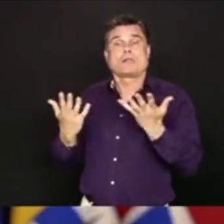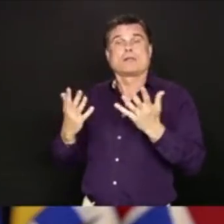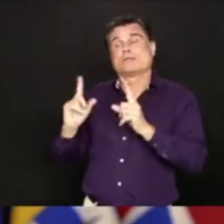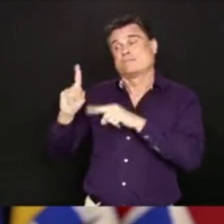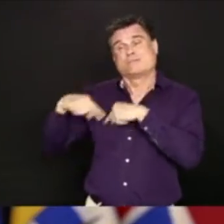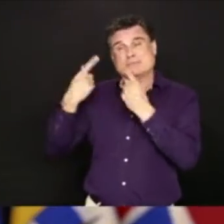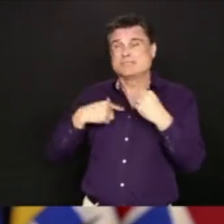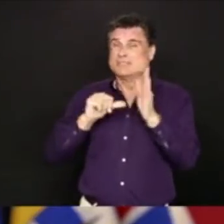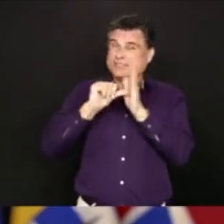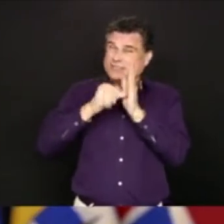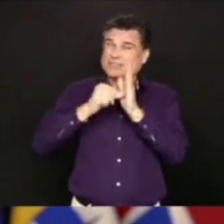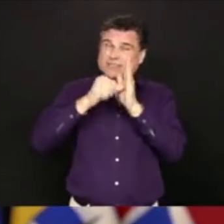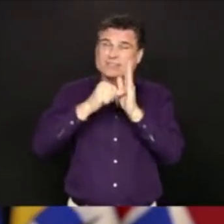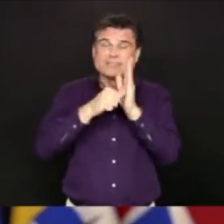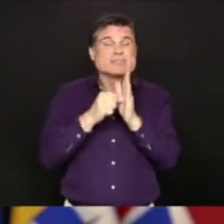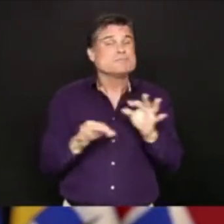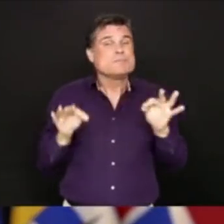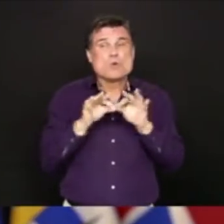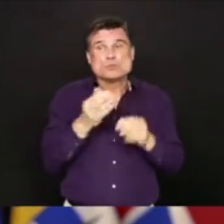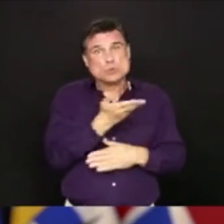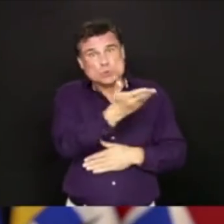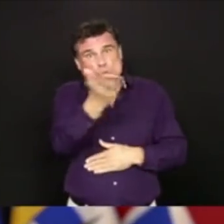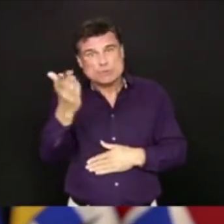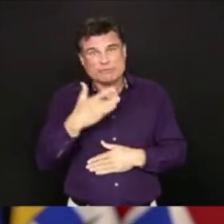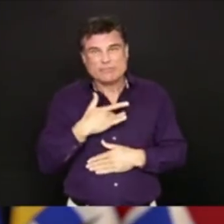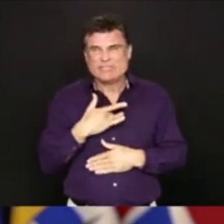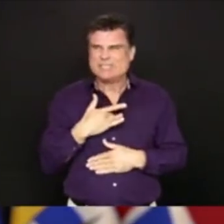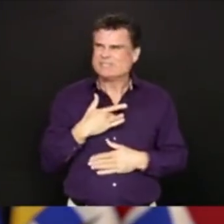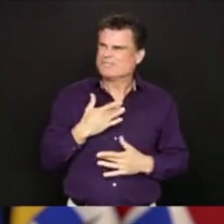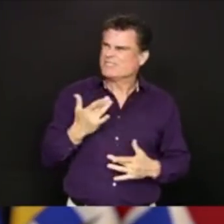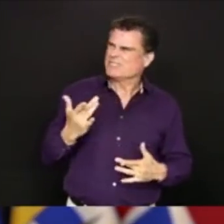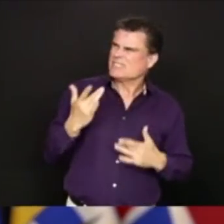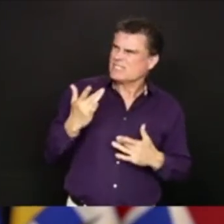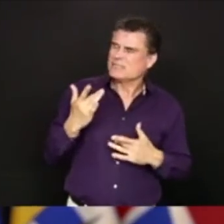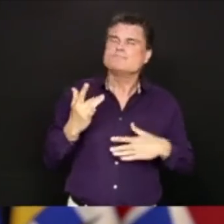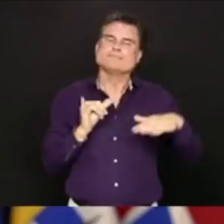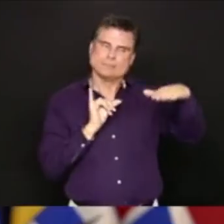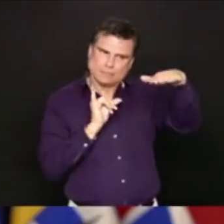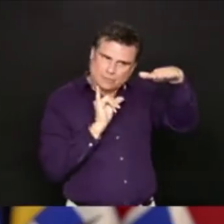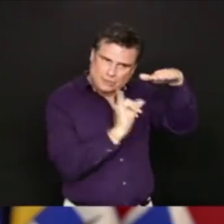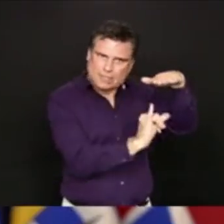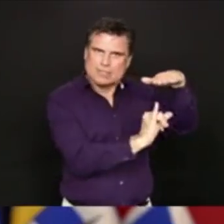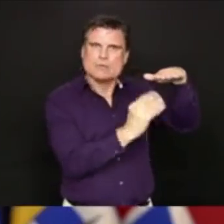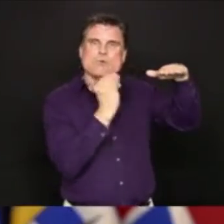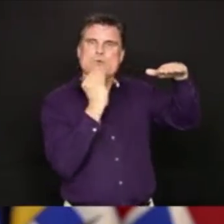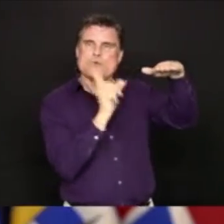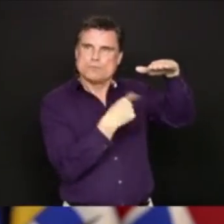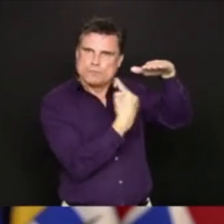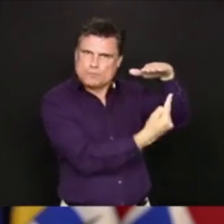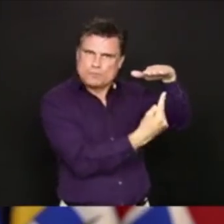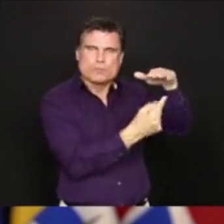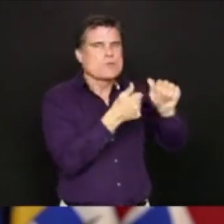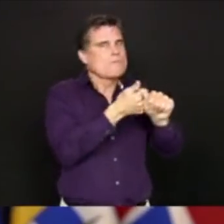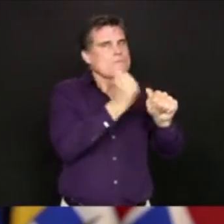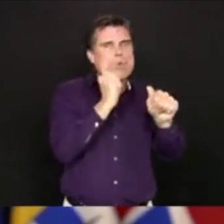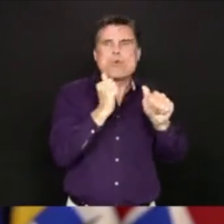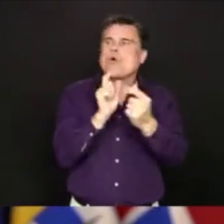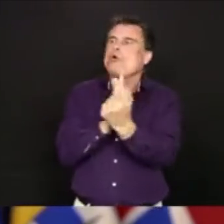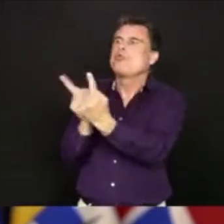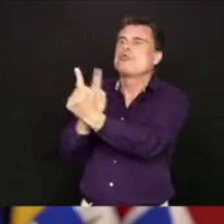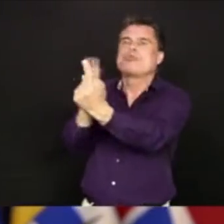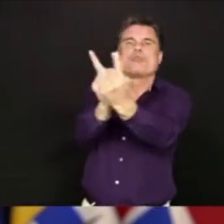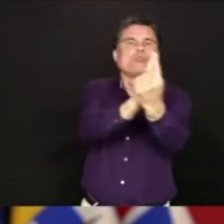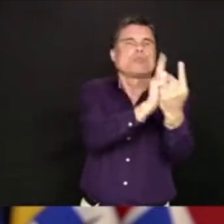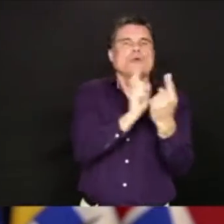are the best and the most important things we can do to bend the COVID-19 curve. But in many cases, this has led